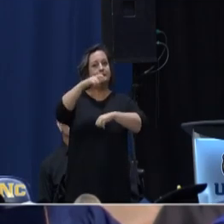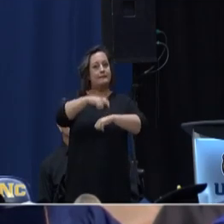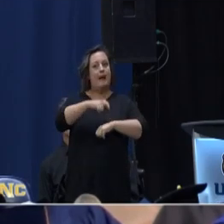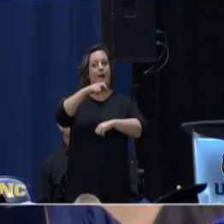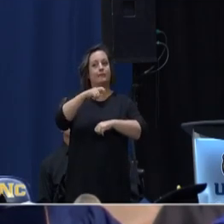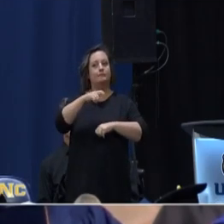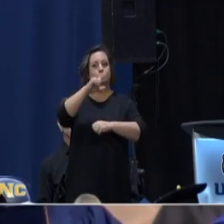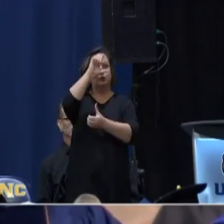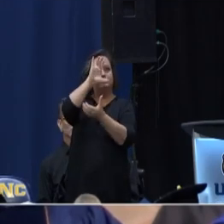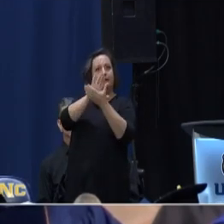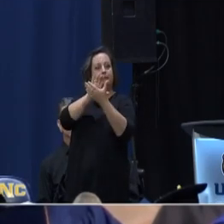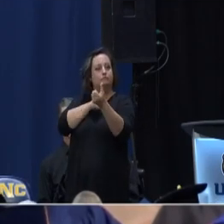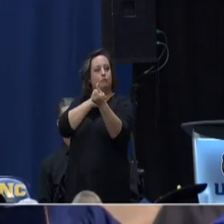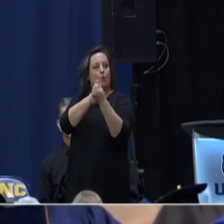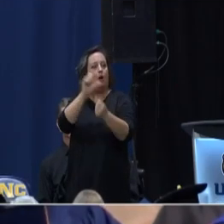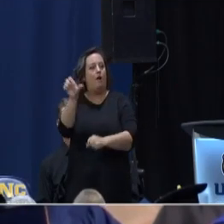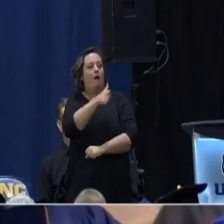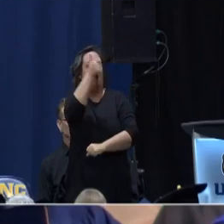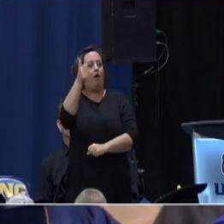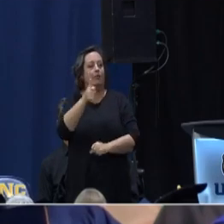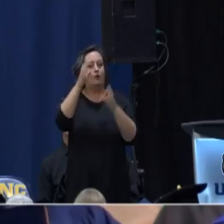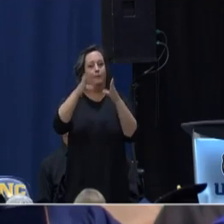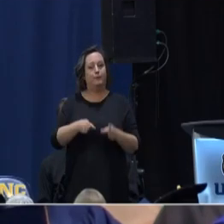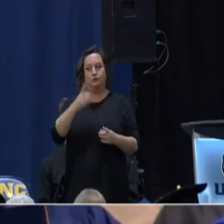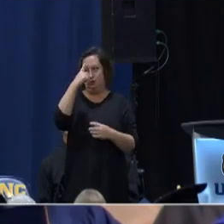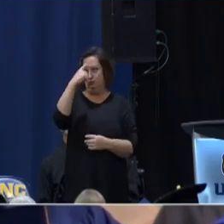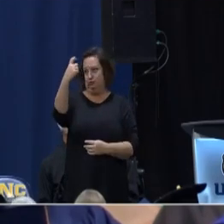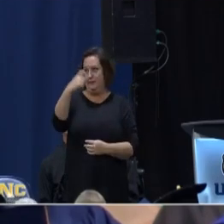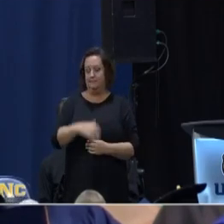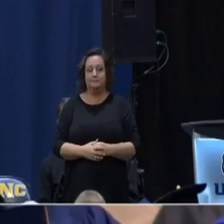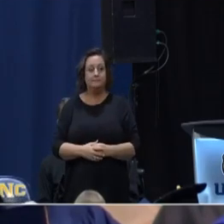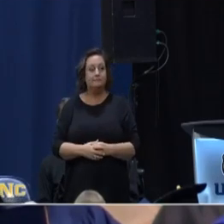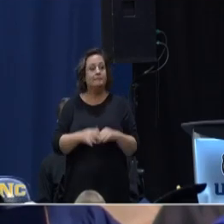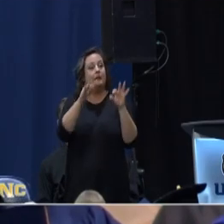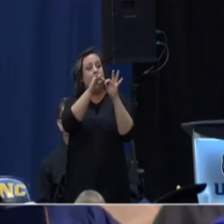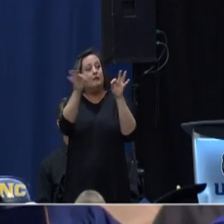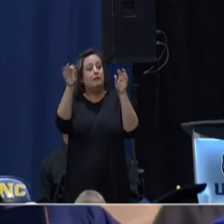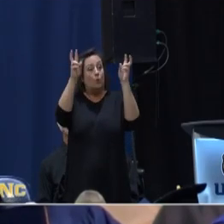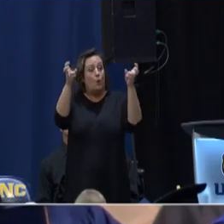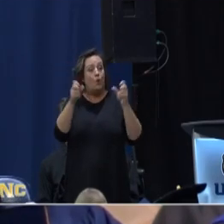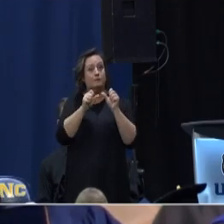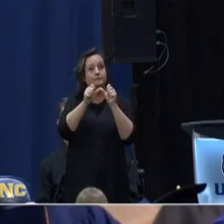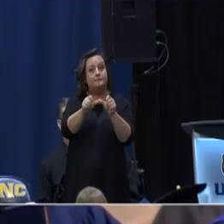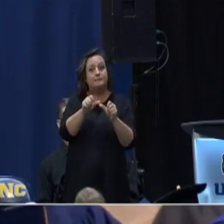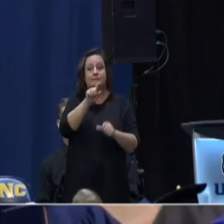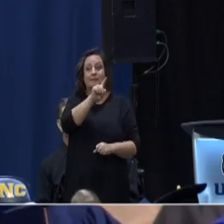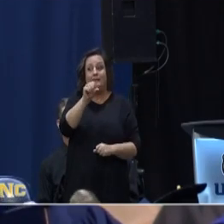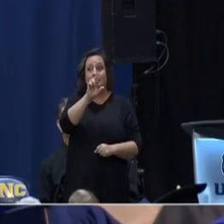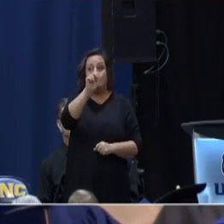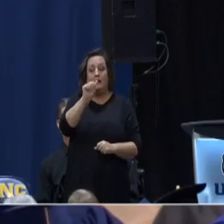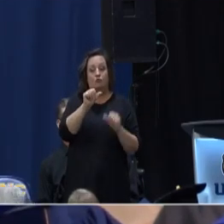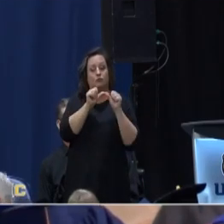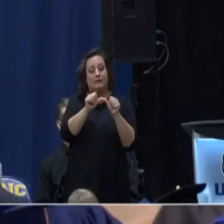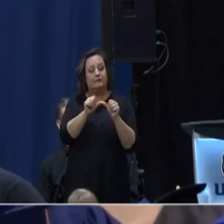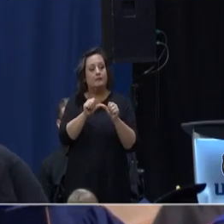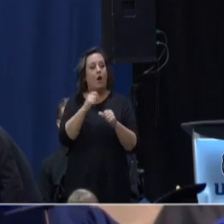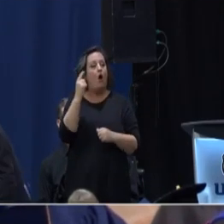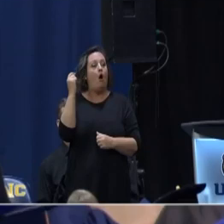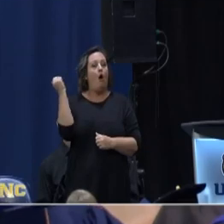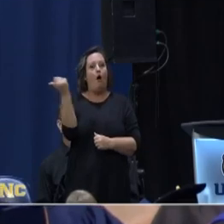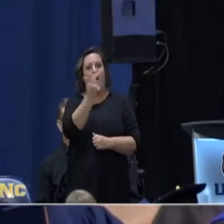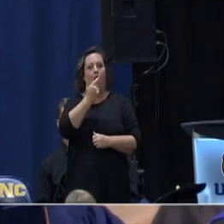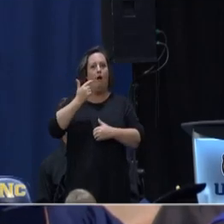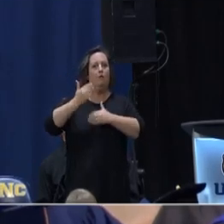dream. As the quote continues, Zadra says that all human progress has been the story of someone who